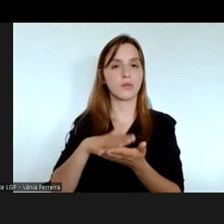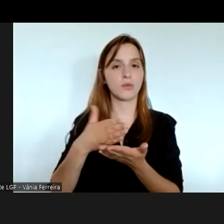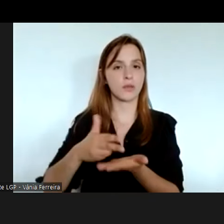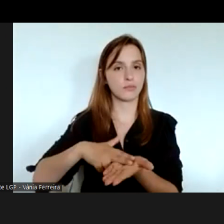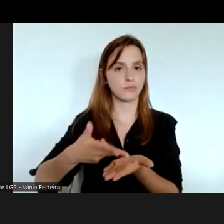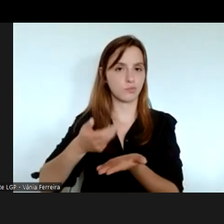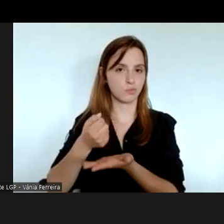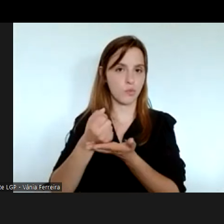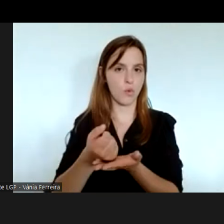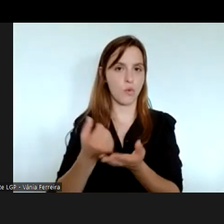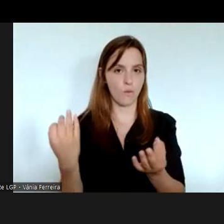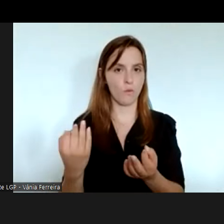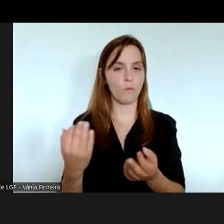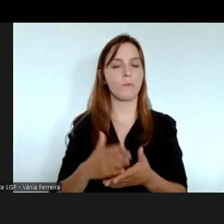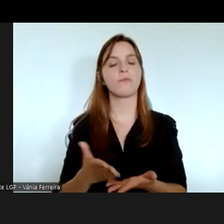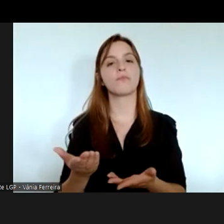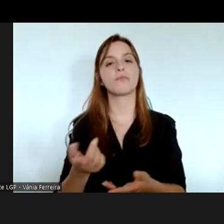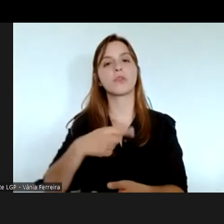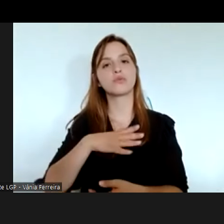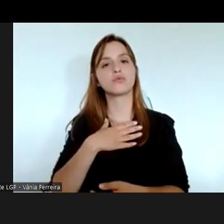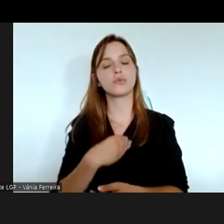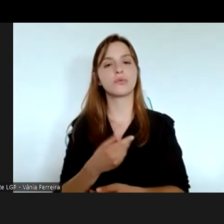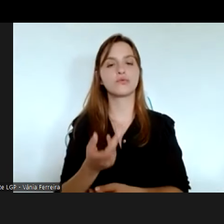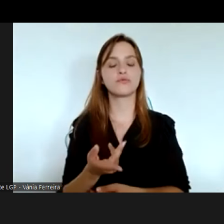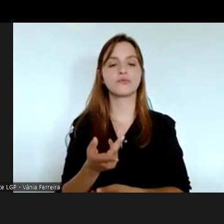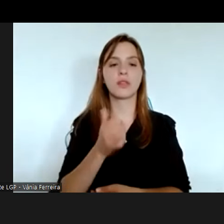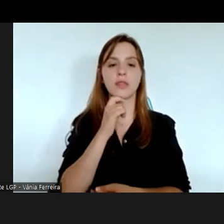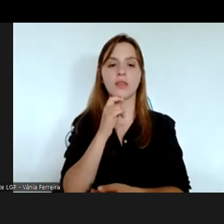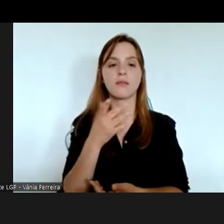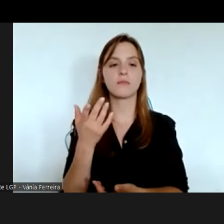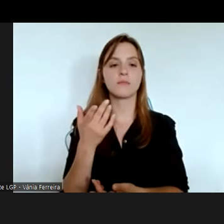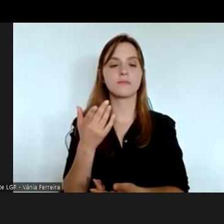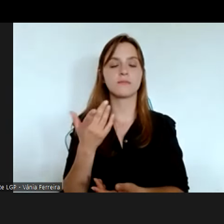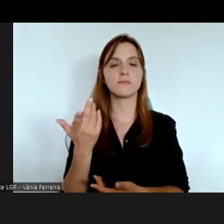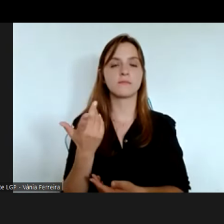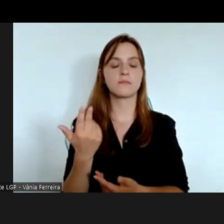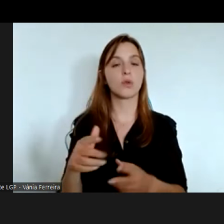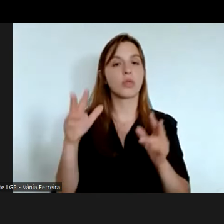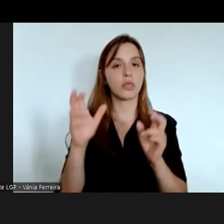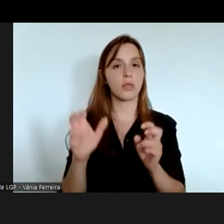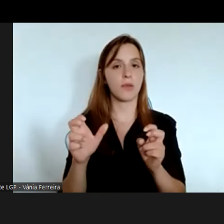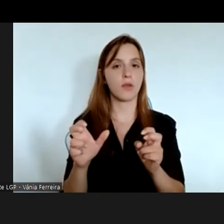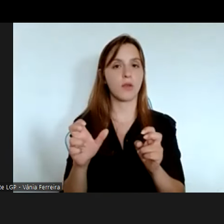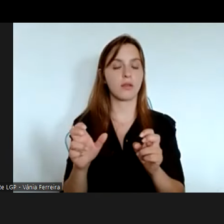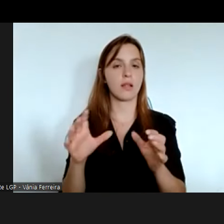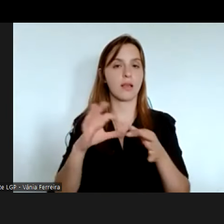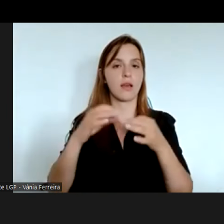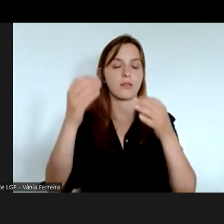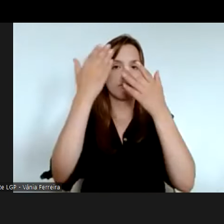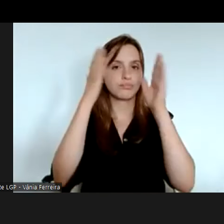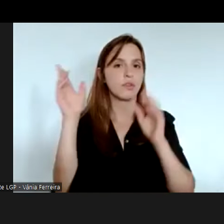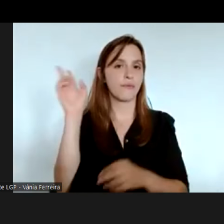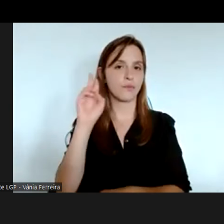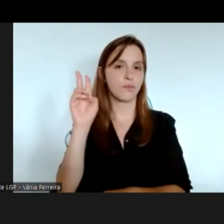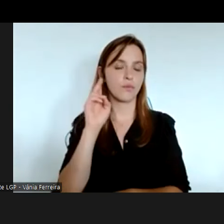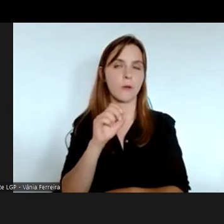we hope that you managed to gain some newfound insight on the subject of democratic values, and you